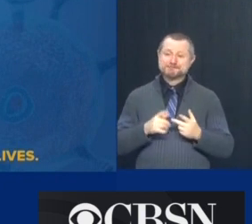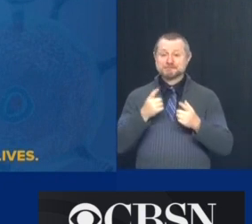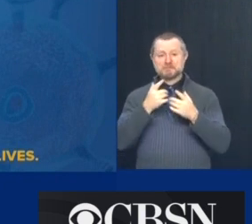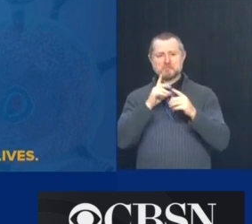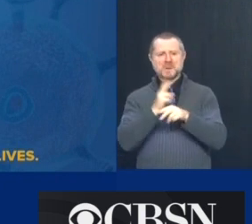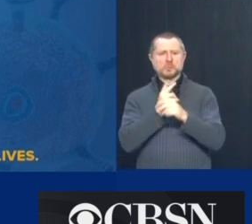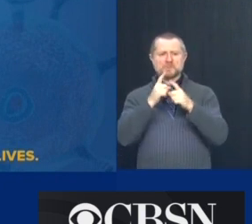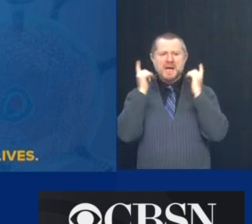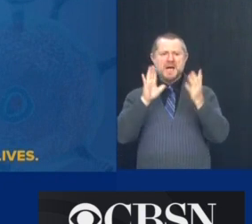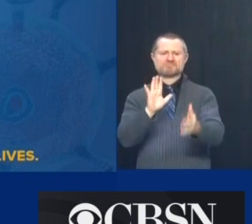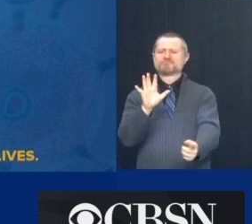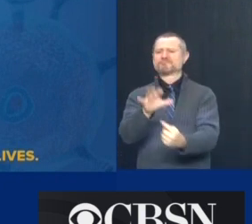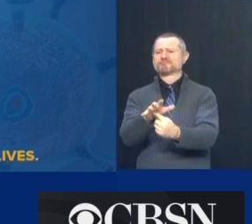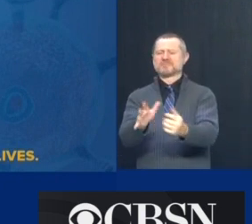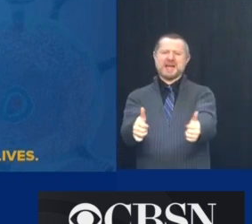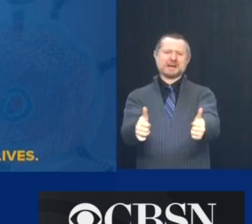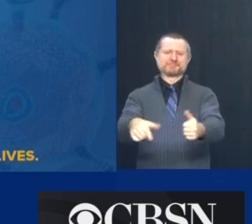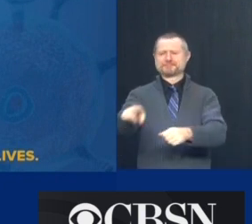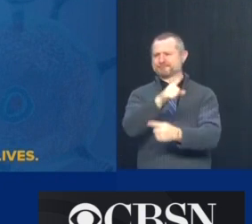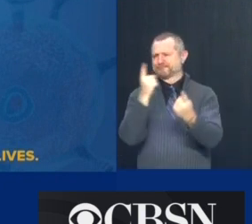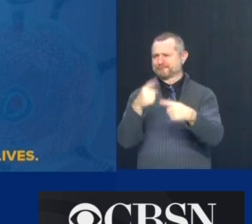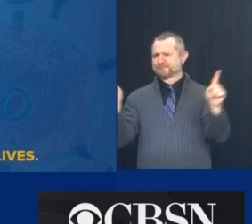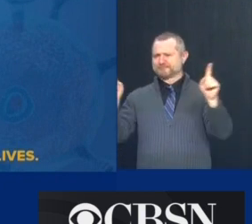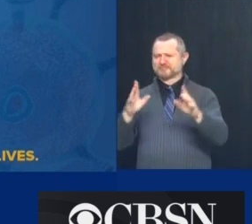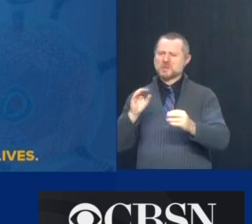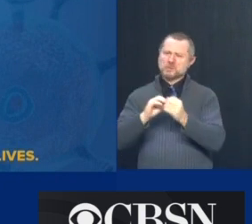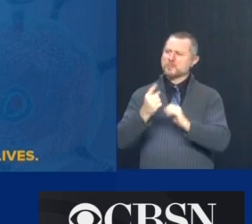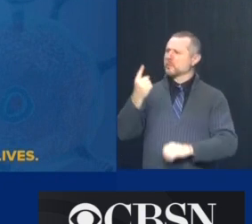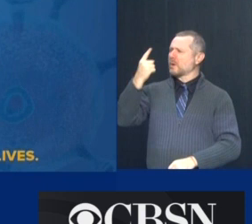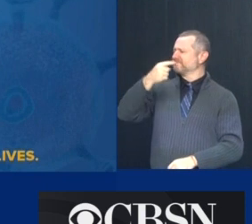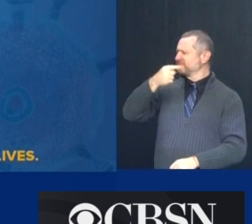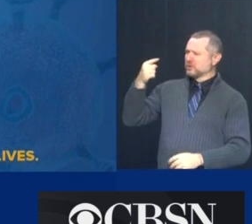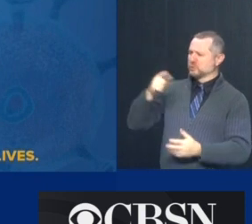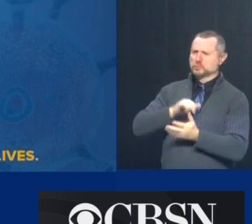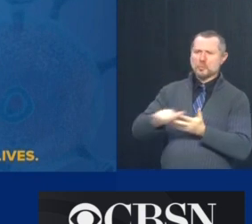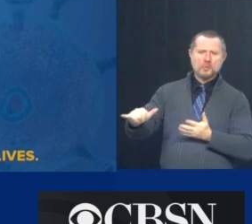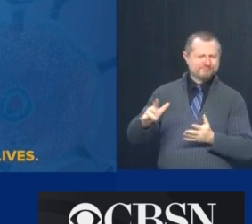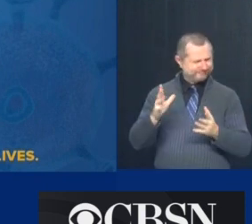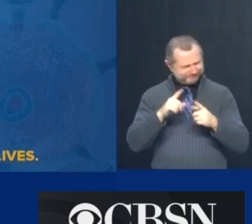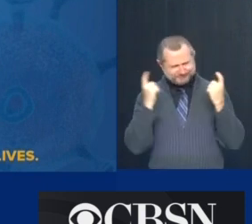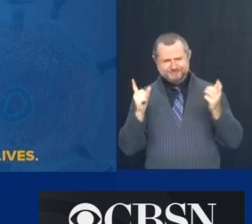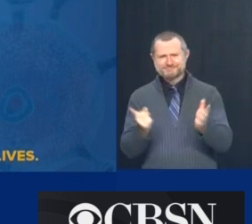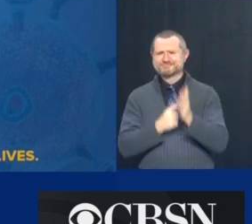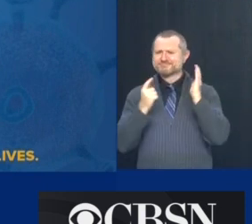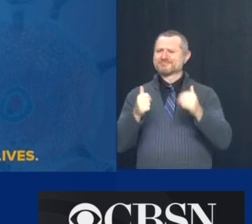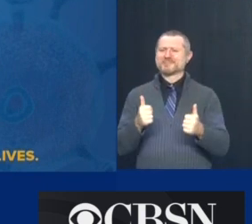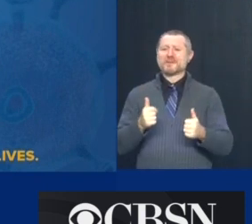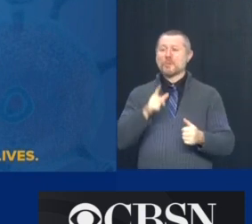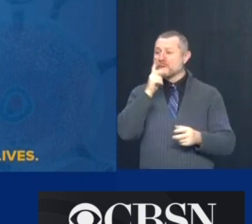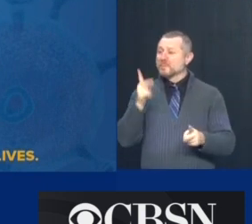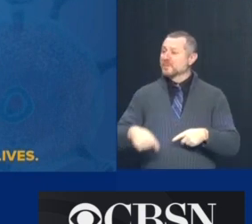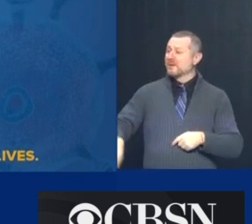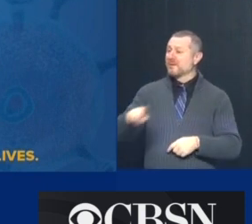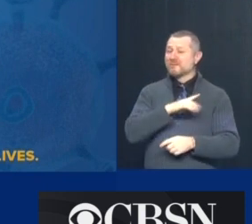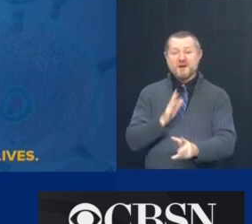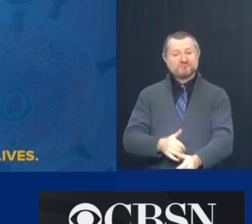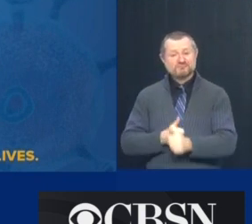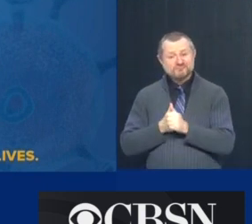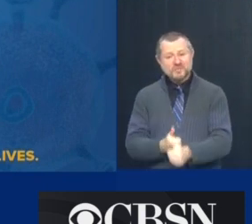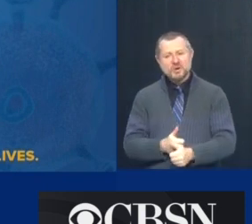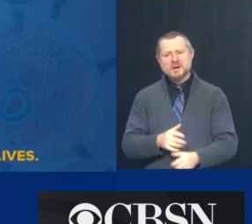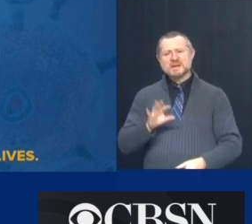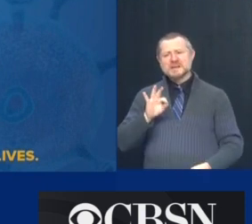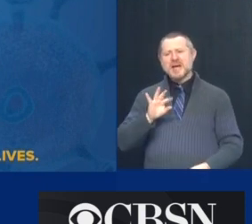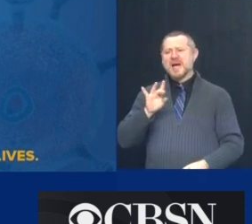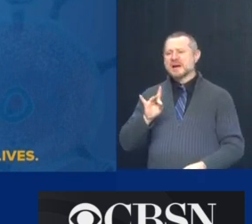New York, first state in the nation to have a mask mandate. Our mask compliance is up near 98%.